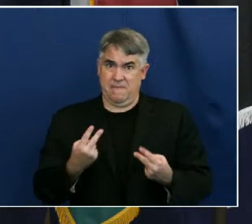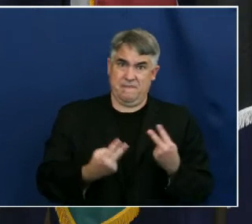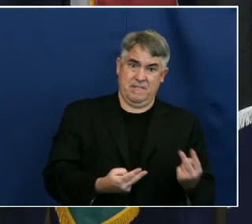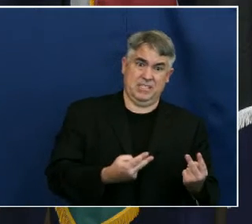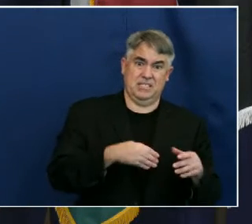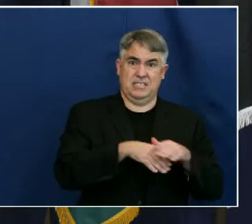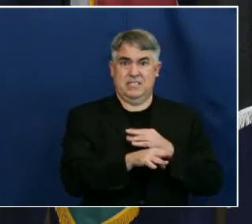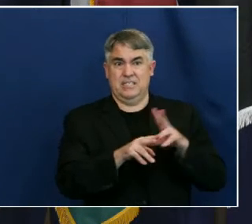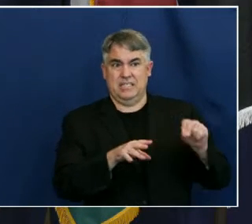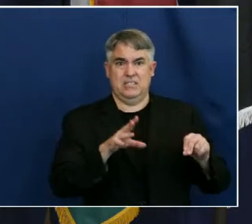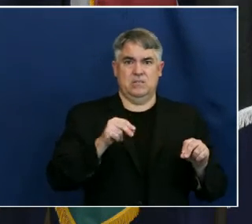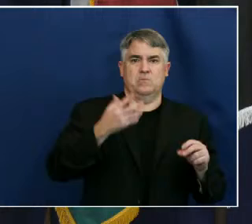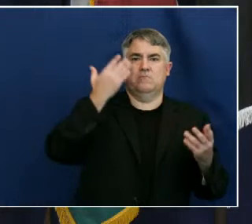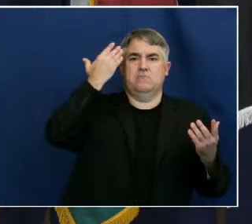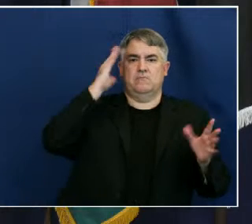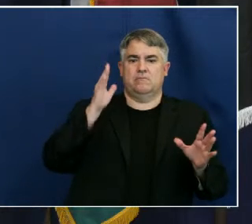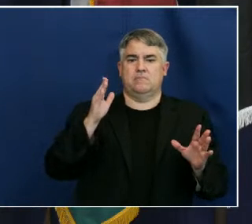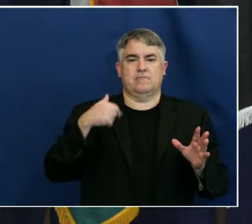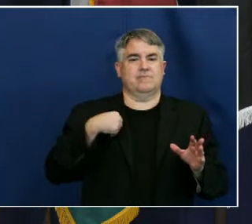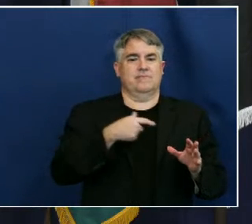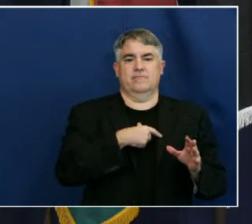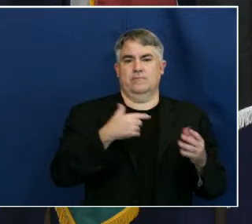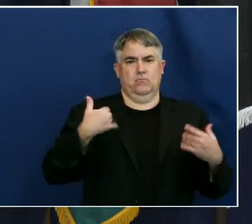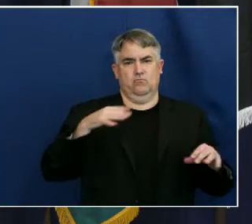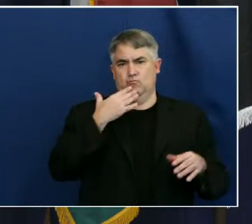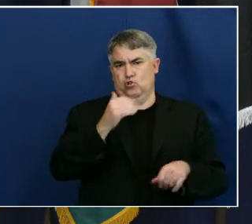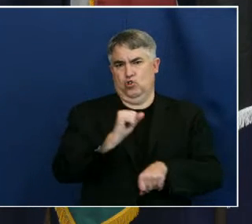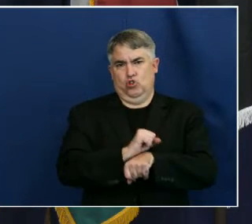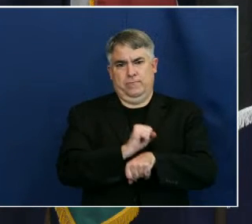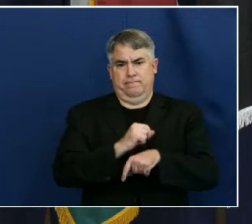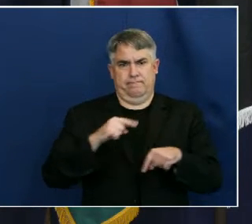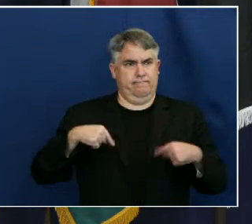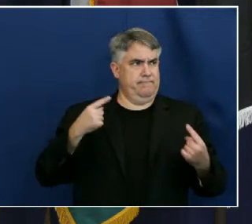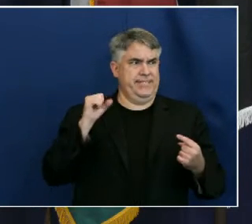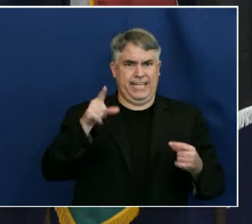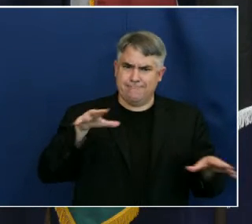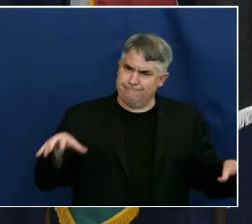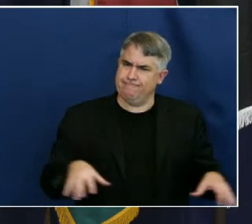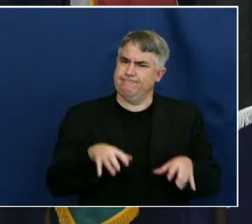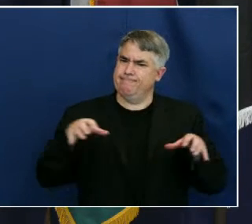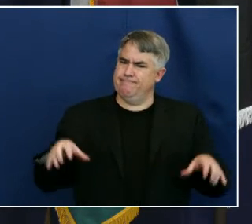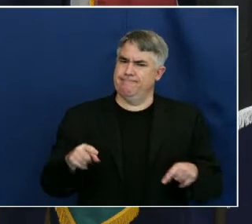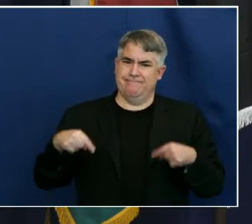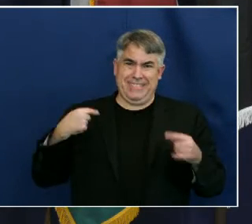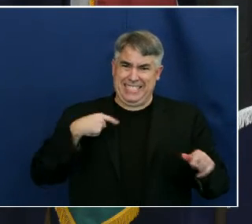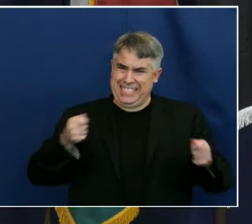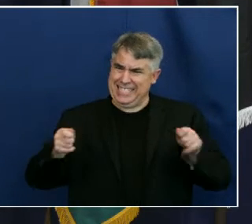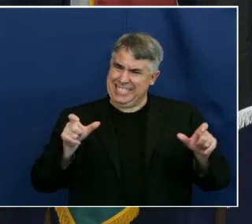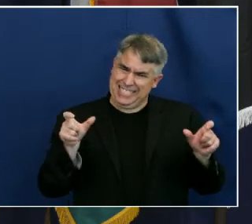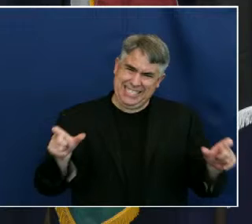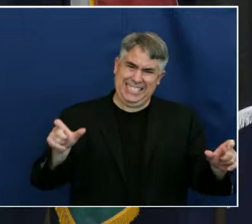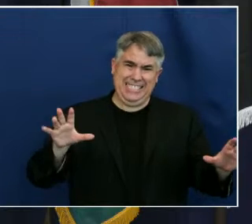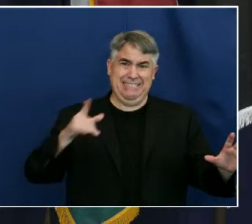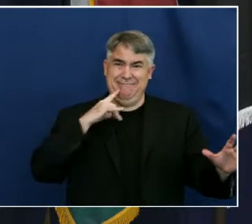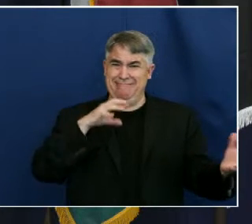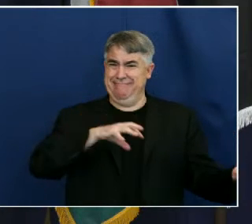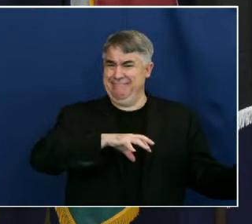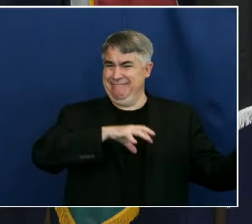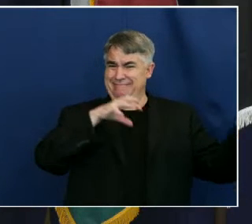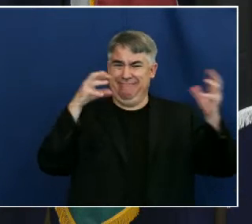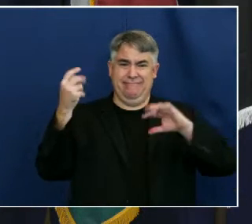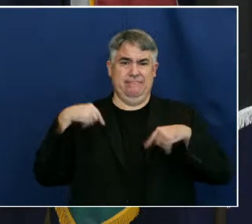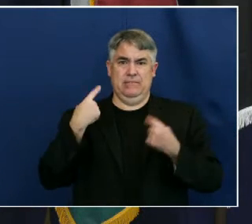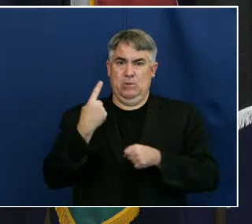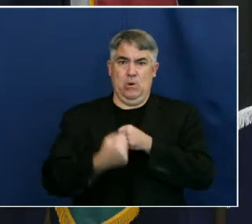But we've done a great job here locally, our healthcare systems, at managing a very tough situation over the